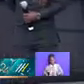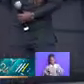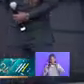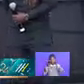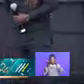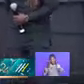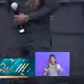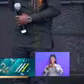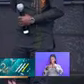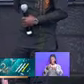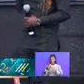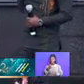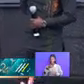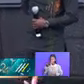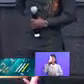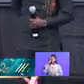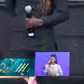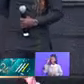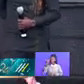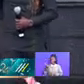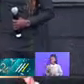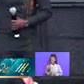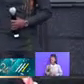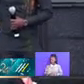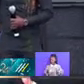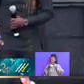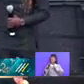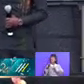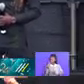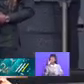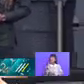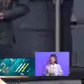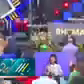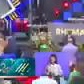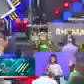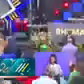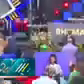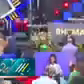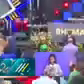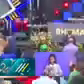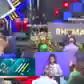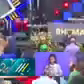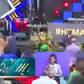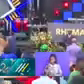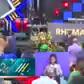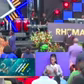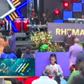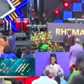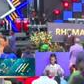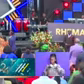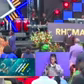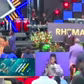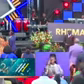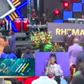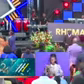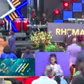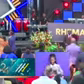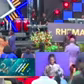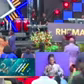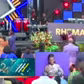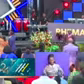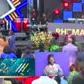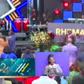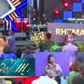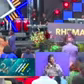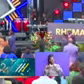lifted up and then I said say God why why are you lifting this man of God up and God says I'm lifting you up because the things that is about